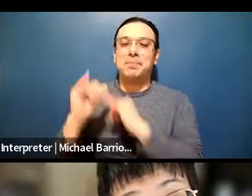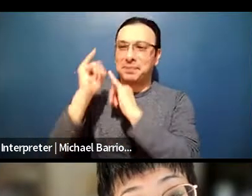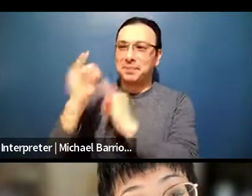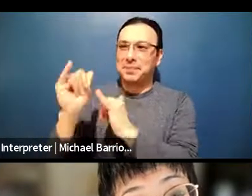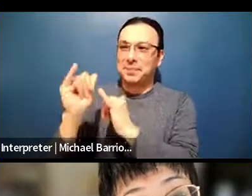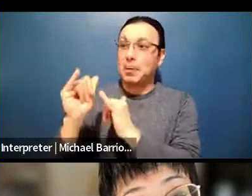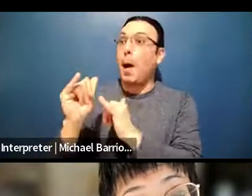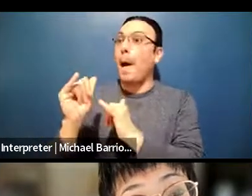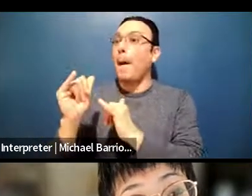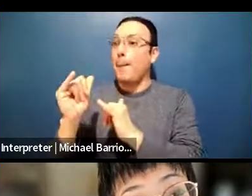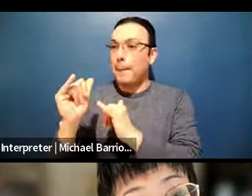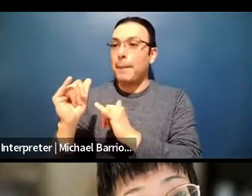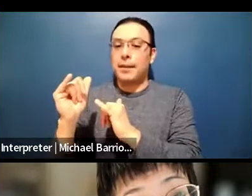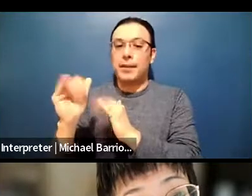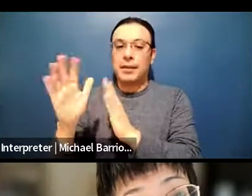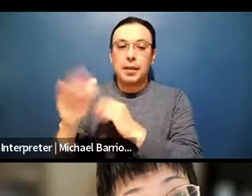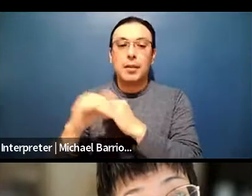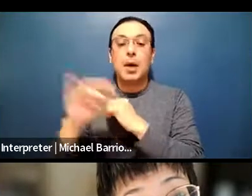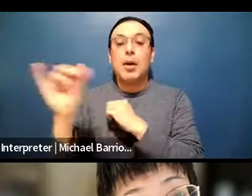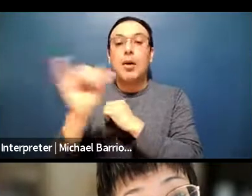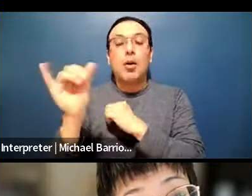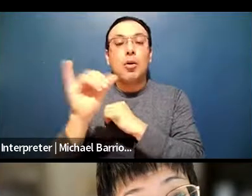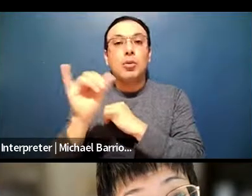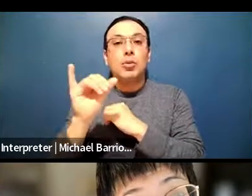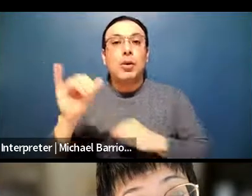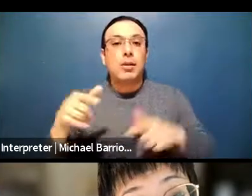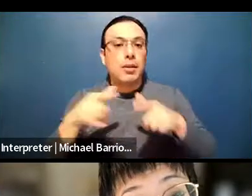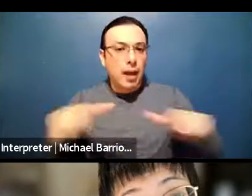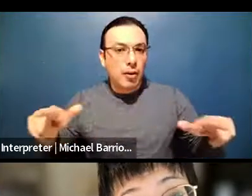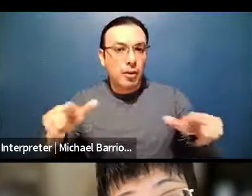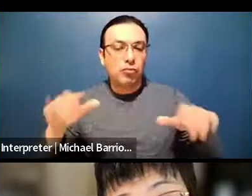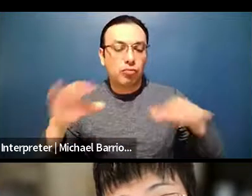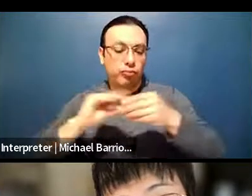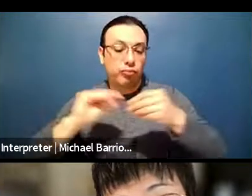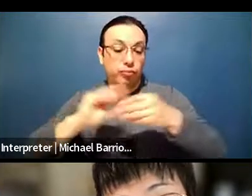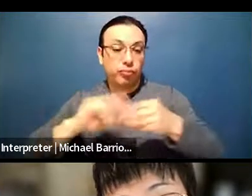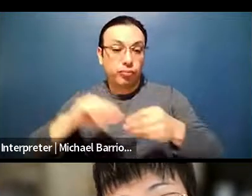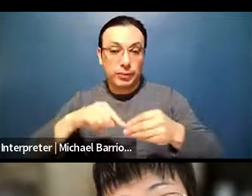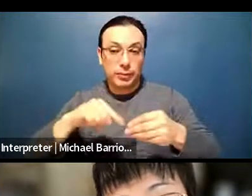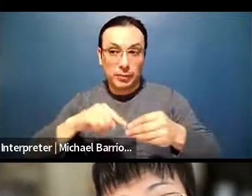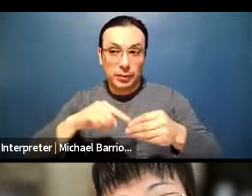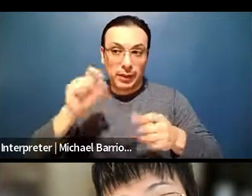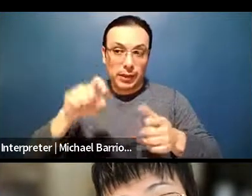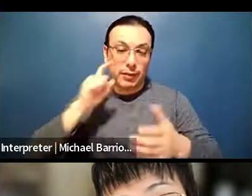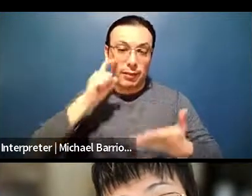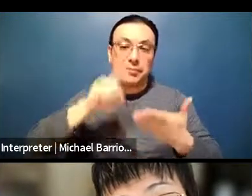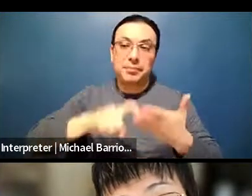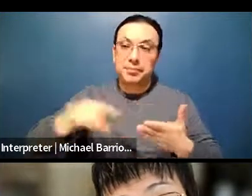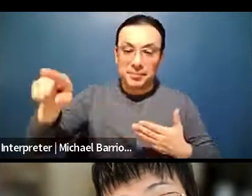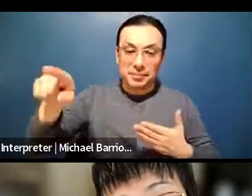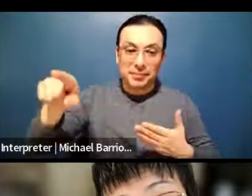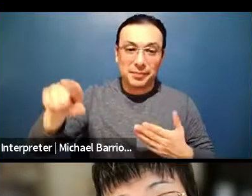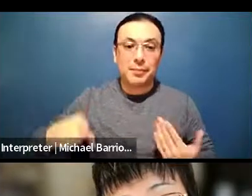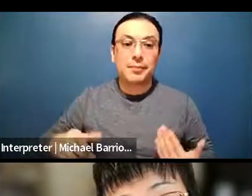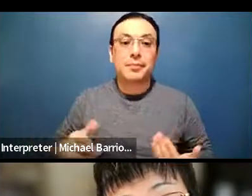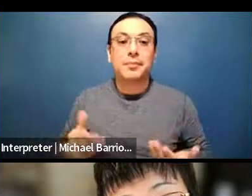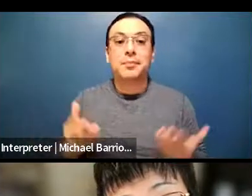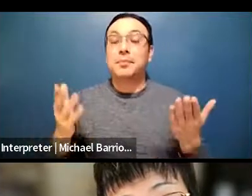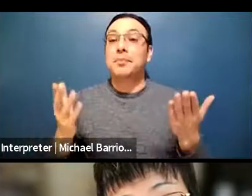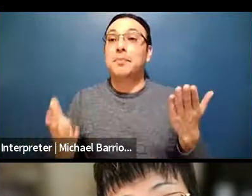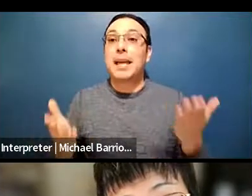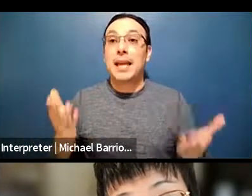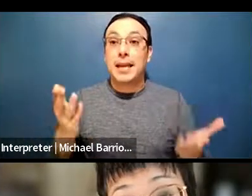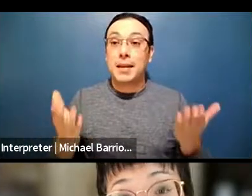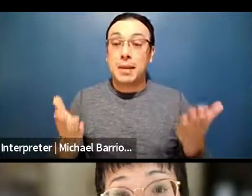of it. And also I think language plays a big part in recognizing, like, especially if if their disability is